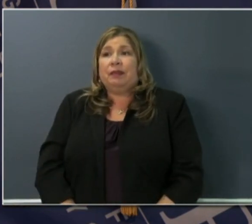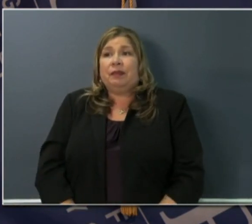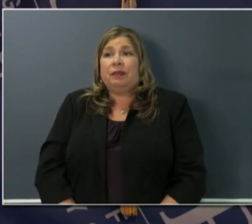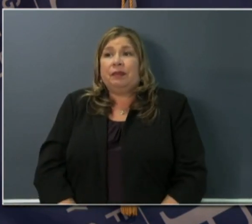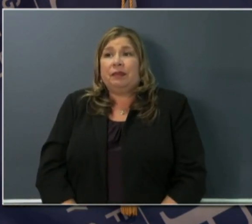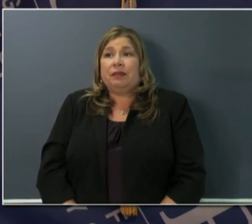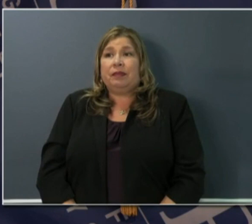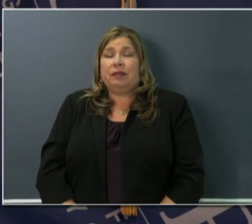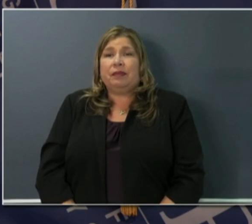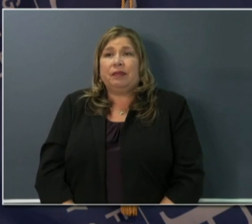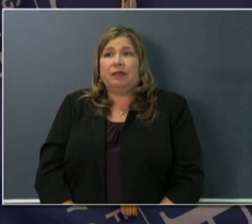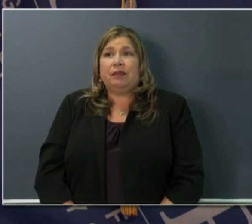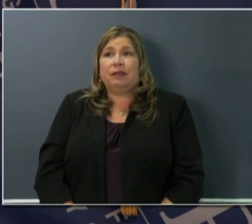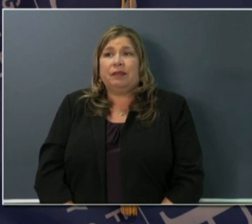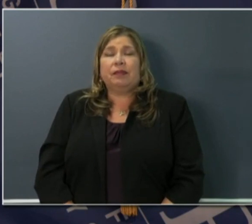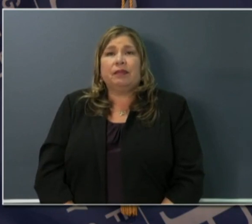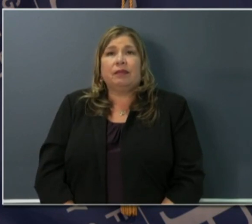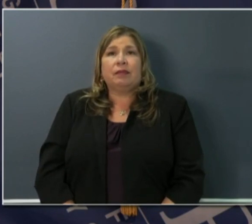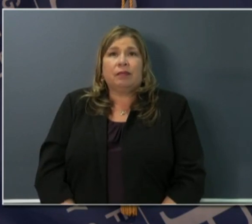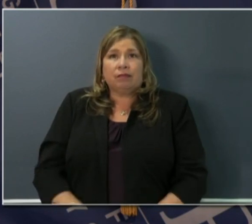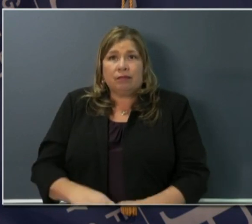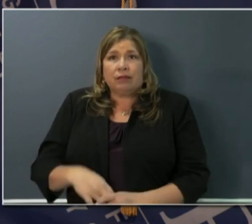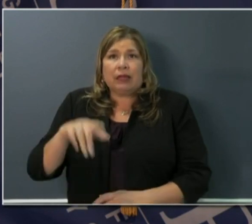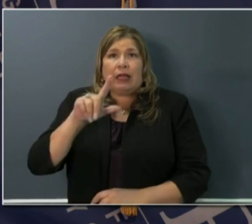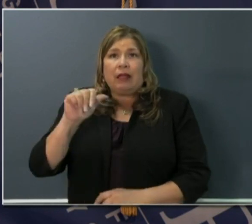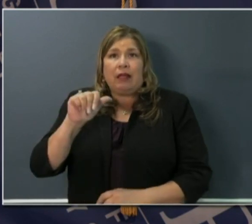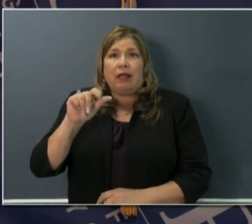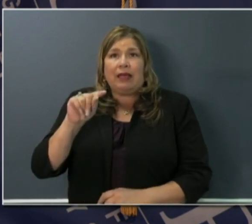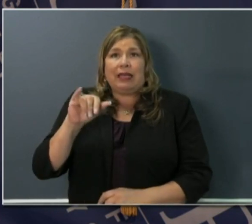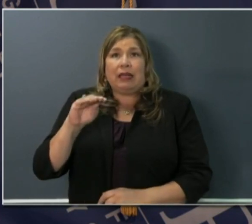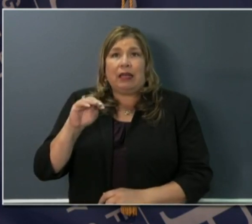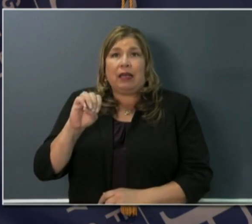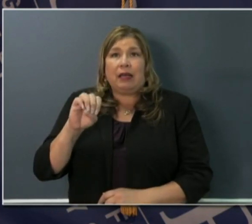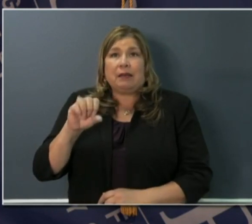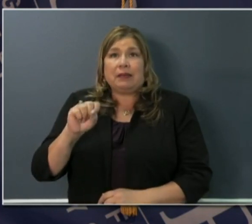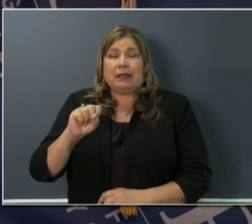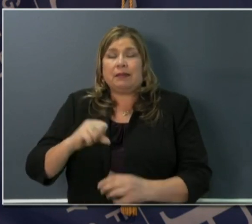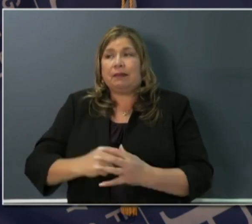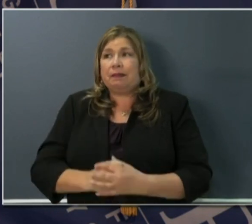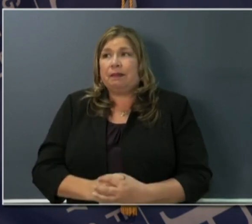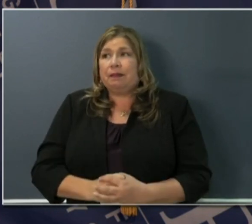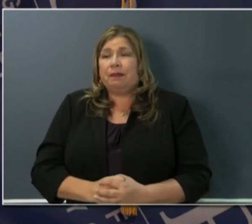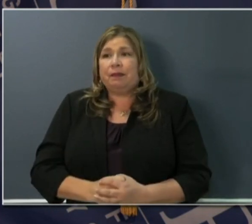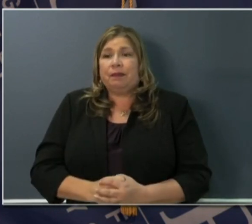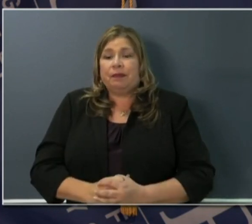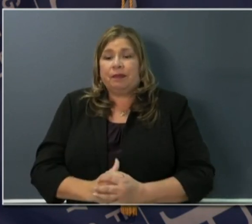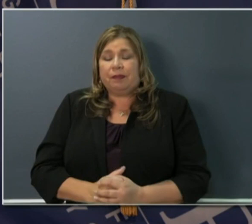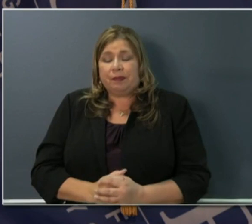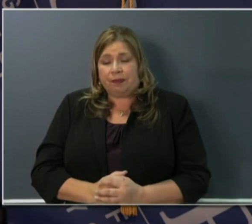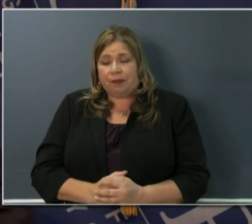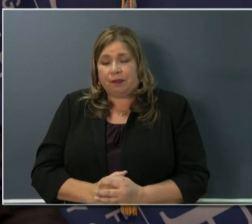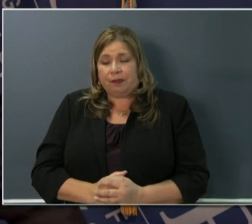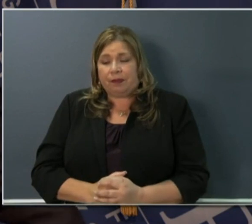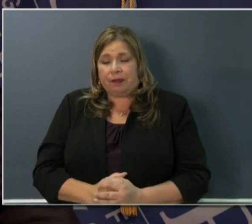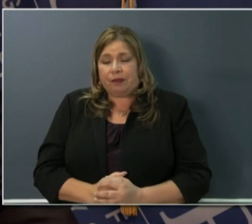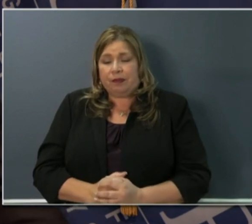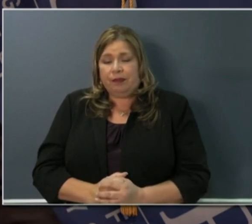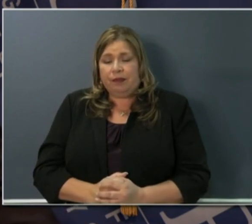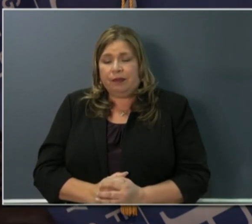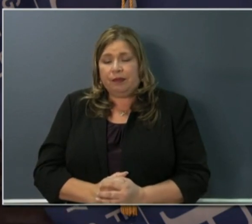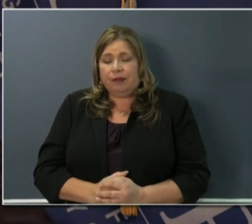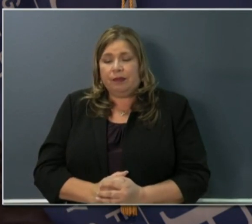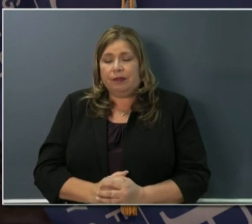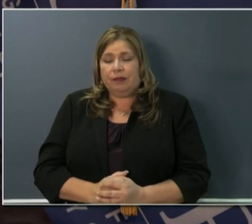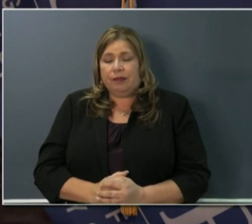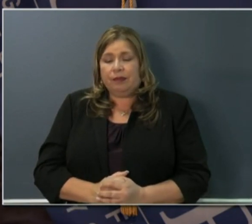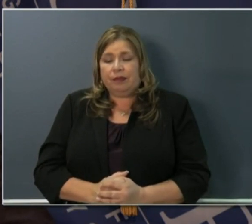Anita Chabria, LA Times. Hi, Governor. Thanks a lot. Can you give us a little bit